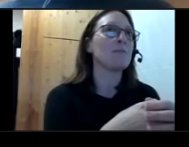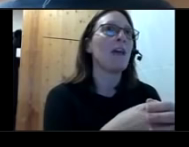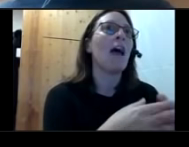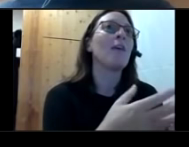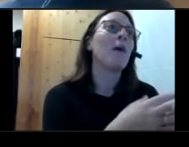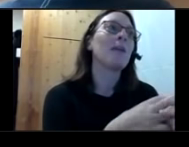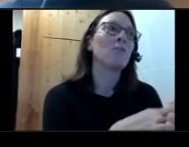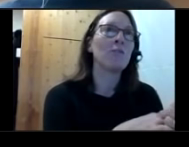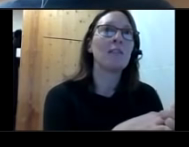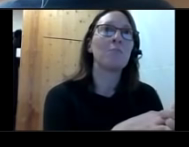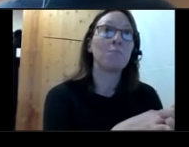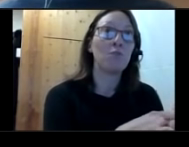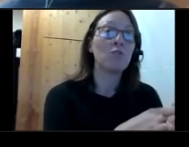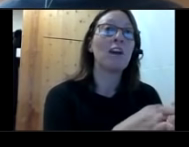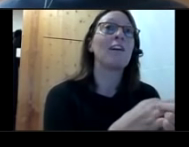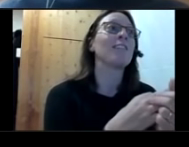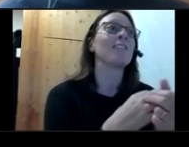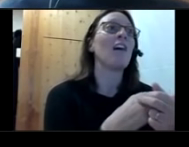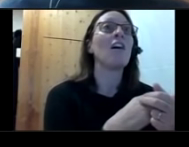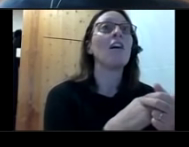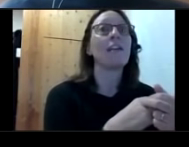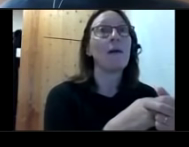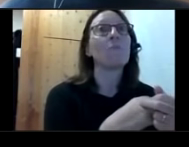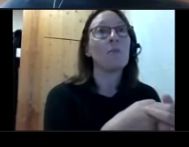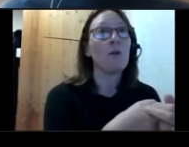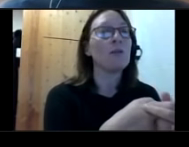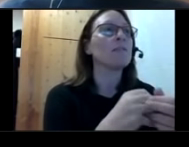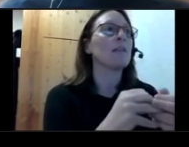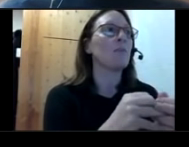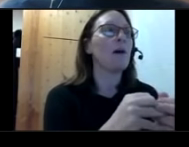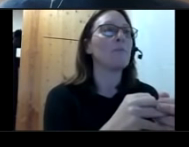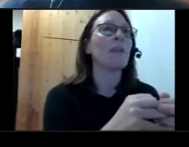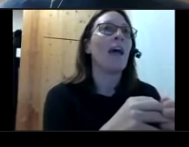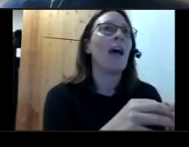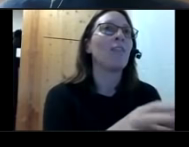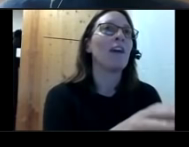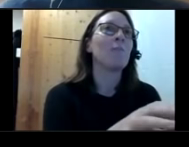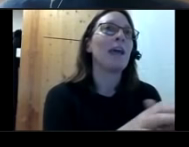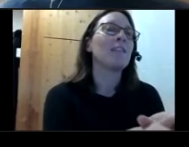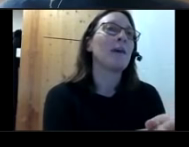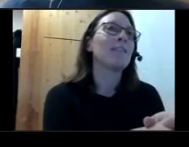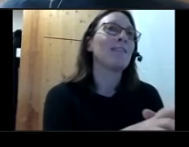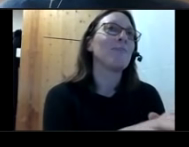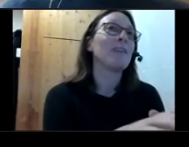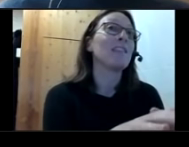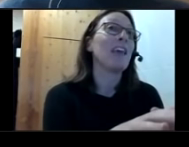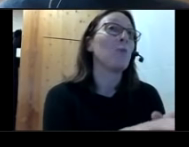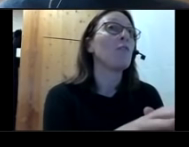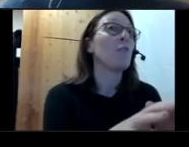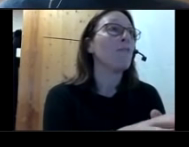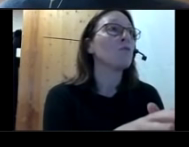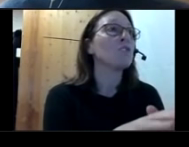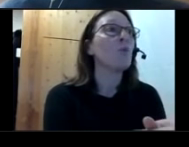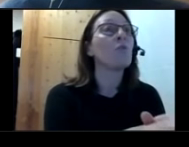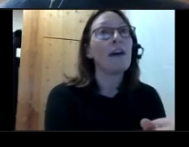access. And then public service broadcasters are exempt at the moment as well. And the government estimates this means it will